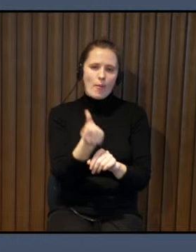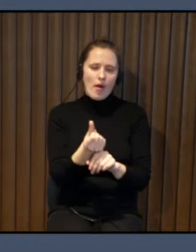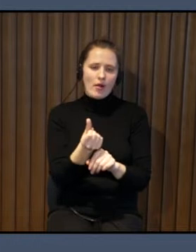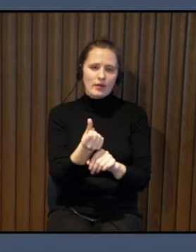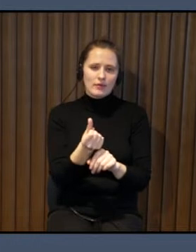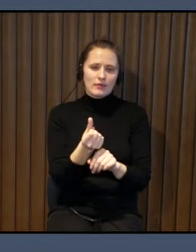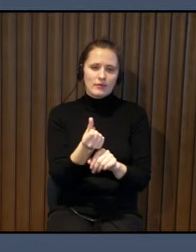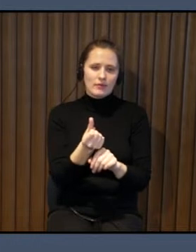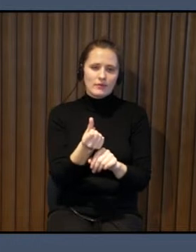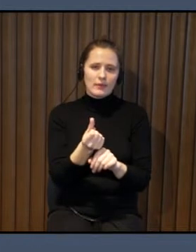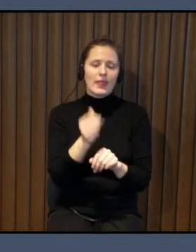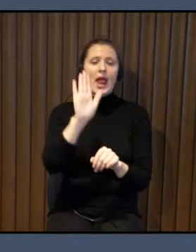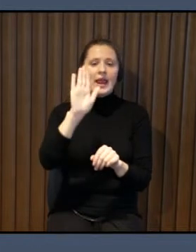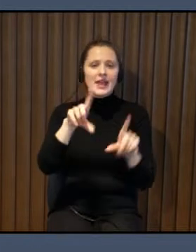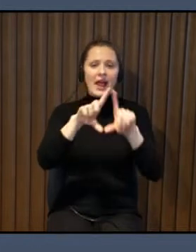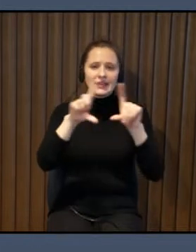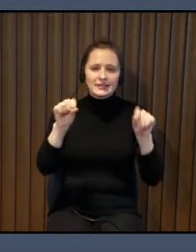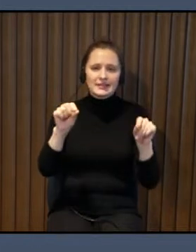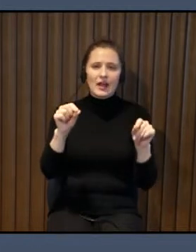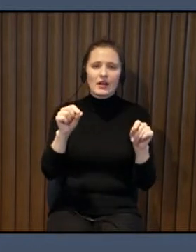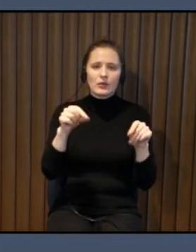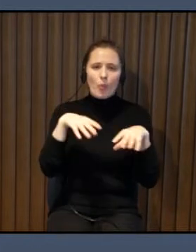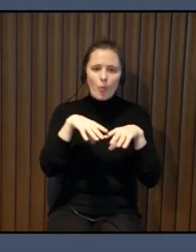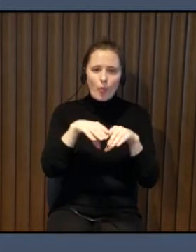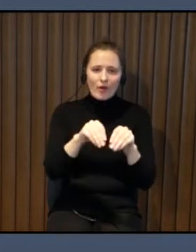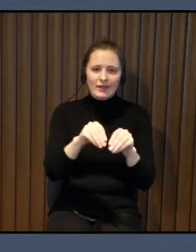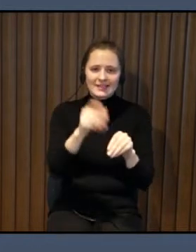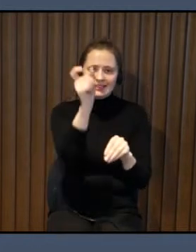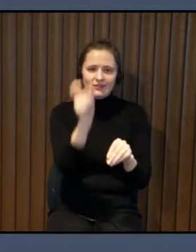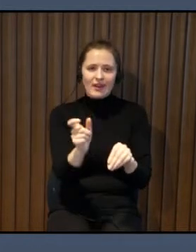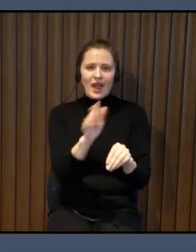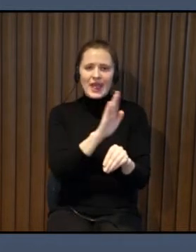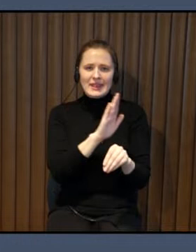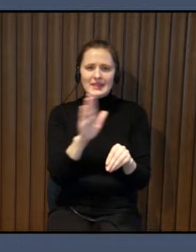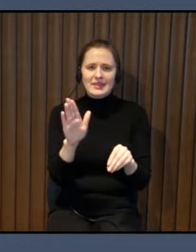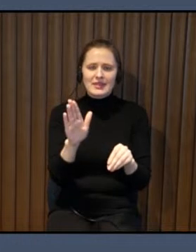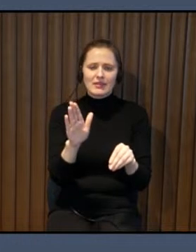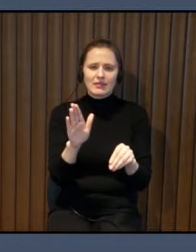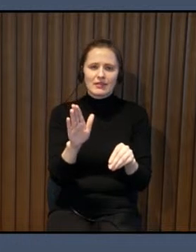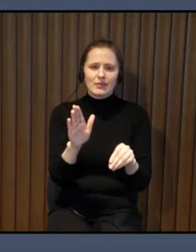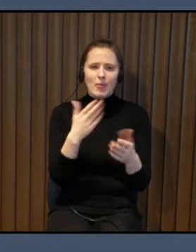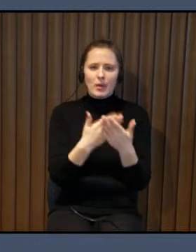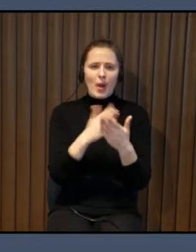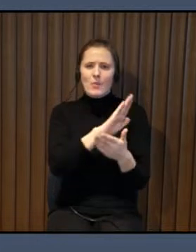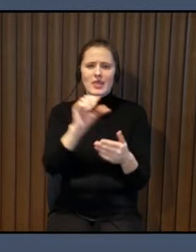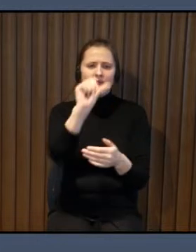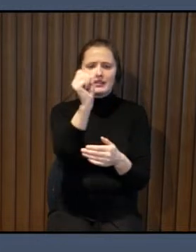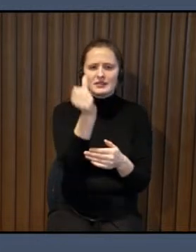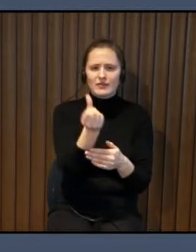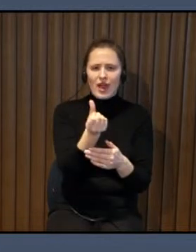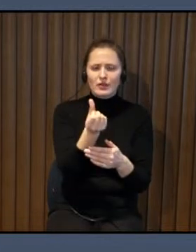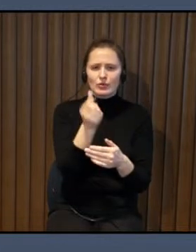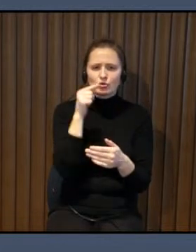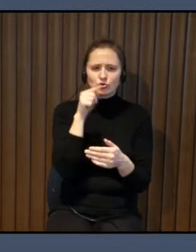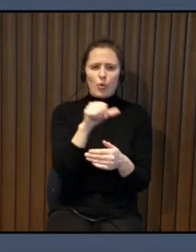the decisions should be taking into account the essence, not